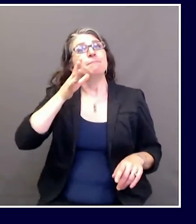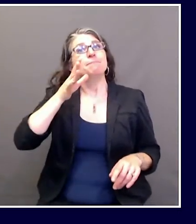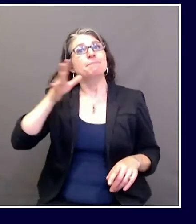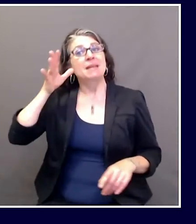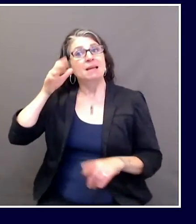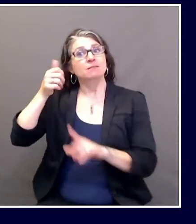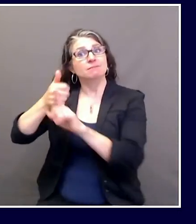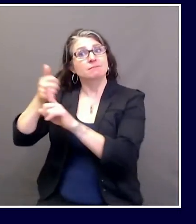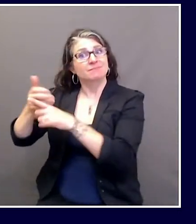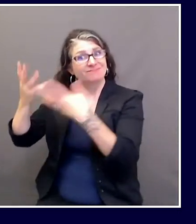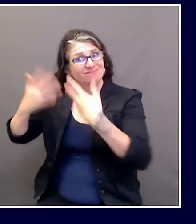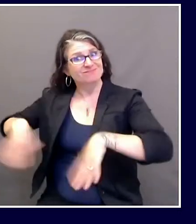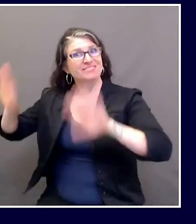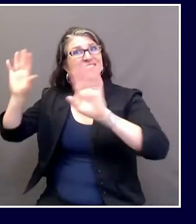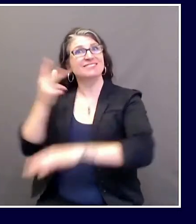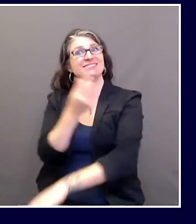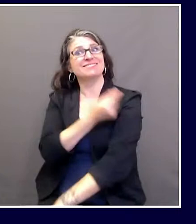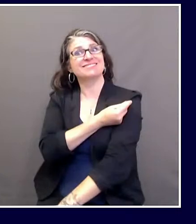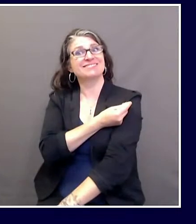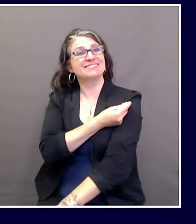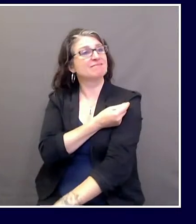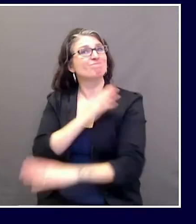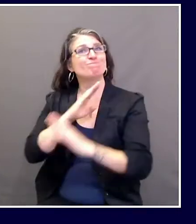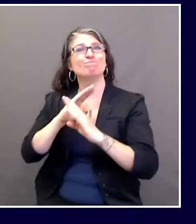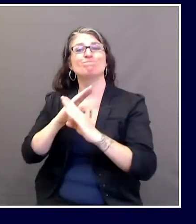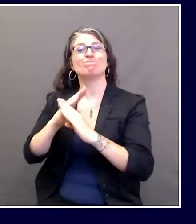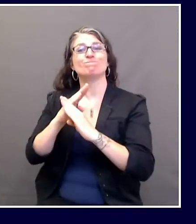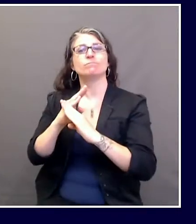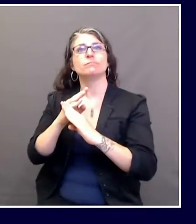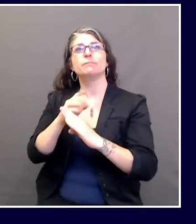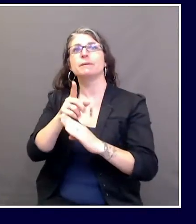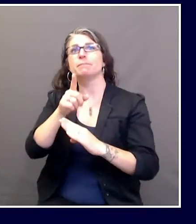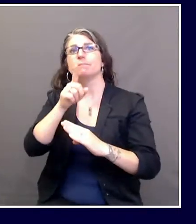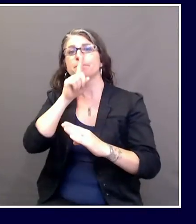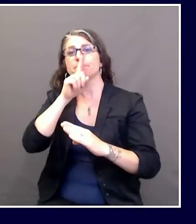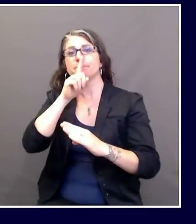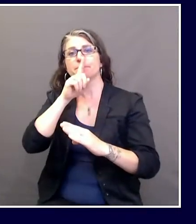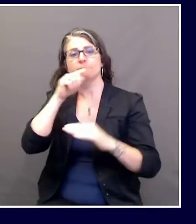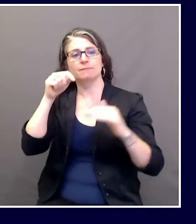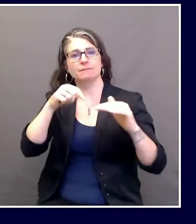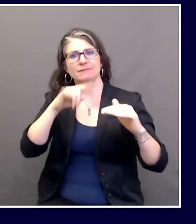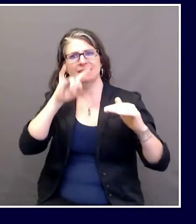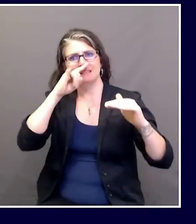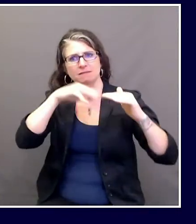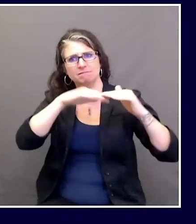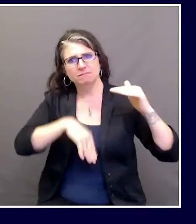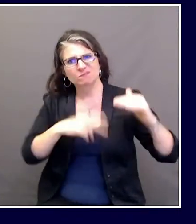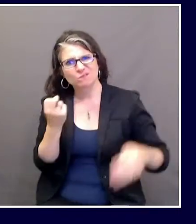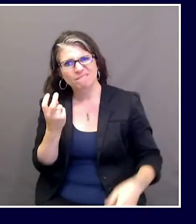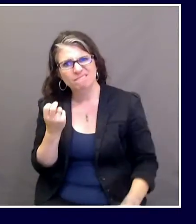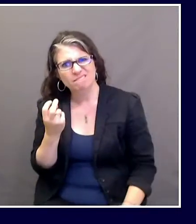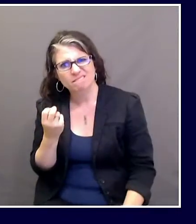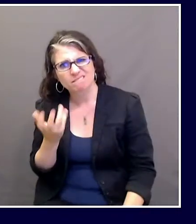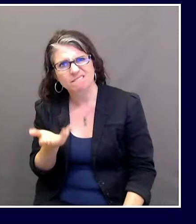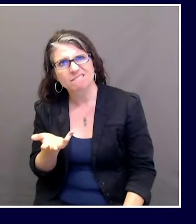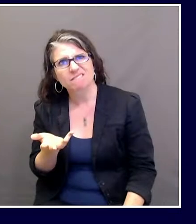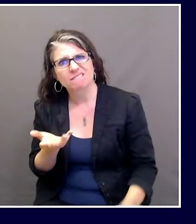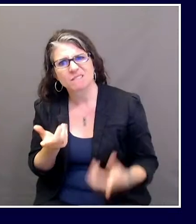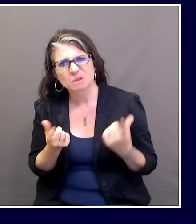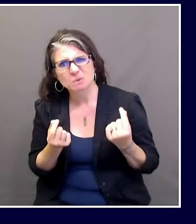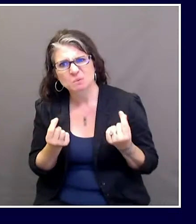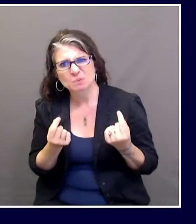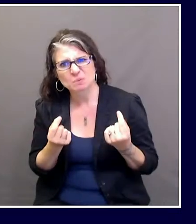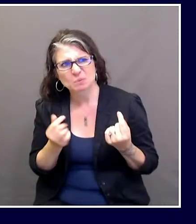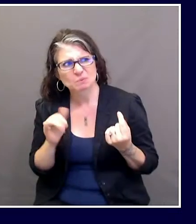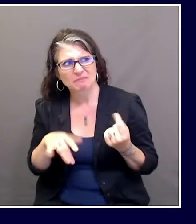lot of like, oh, everything's back to normal. Everything's great if you're fully vaccinated. But there's so many people out there who have children under the age of 12 and